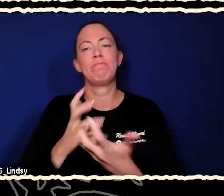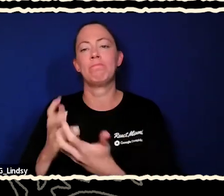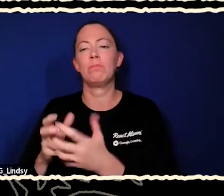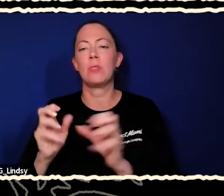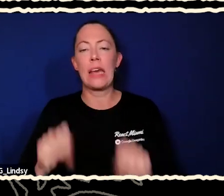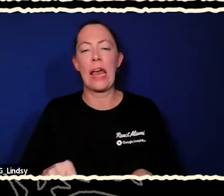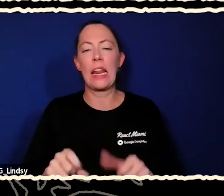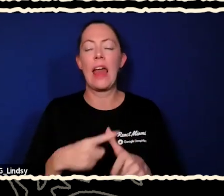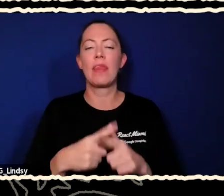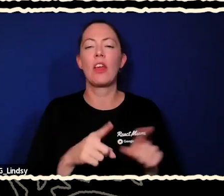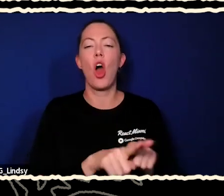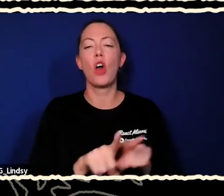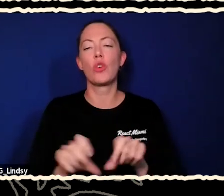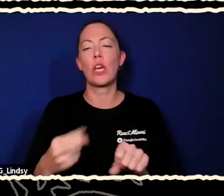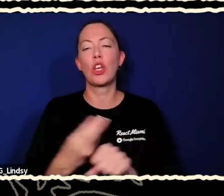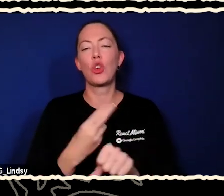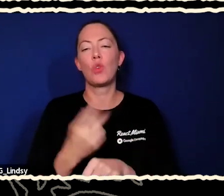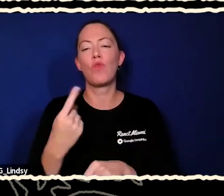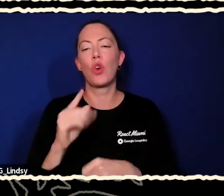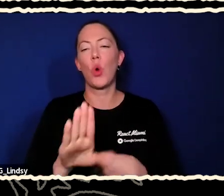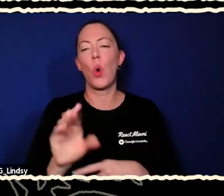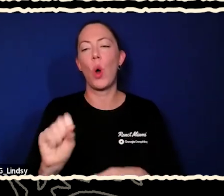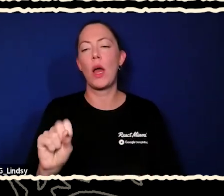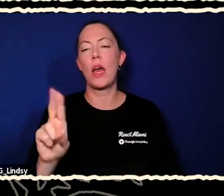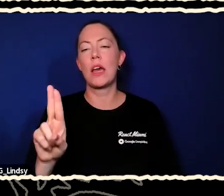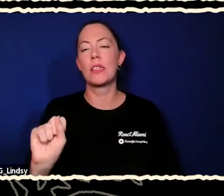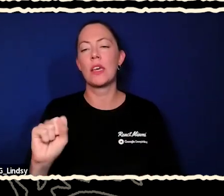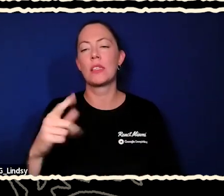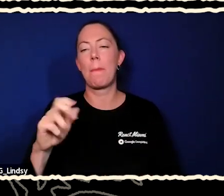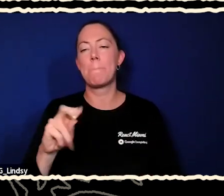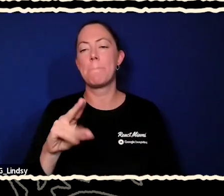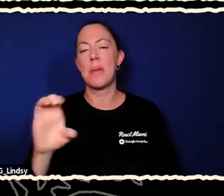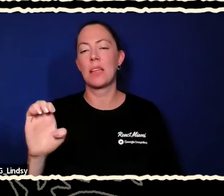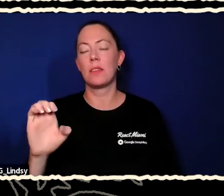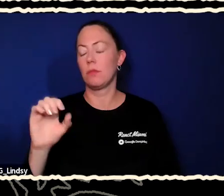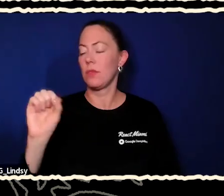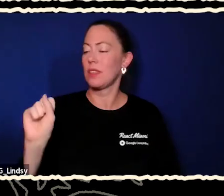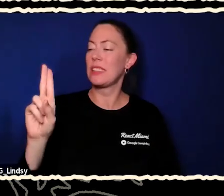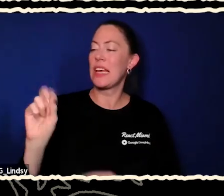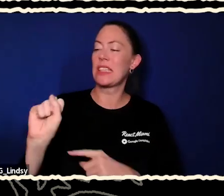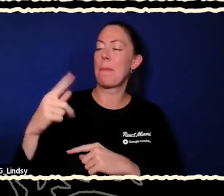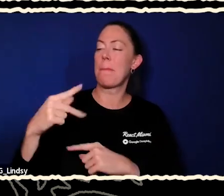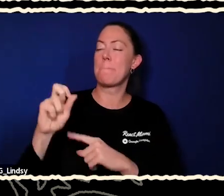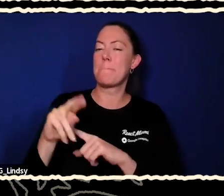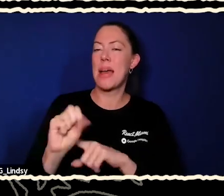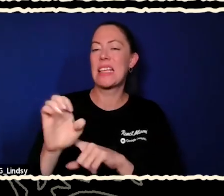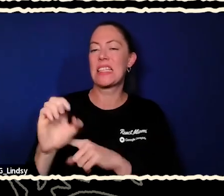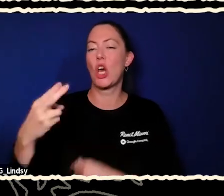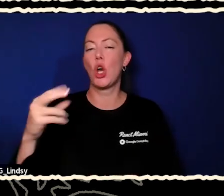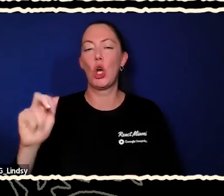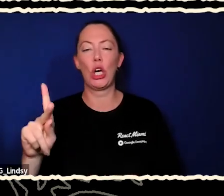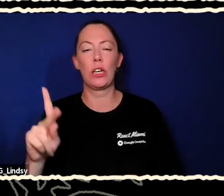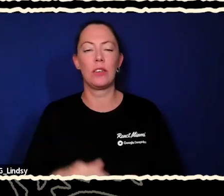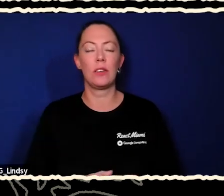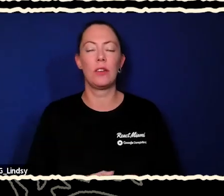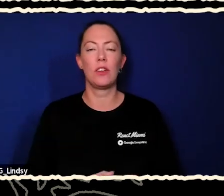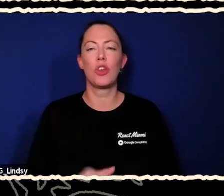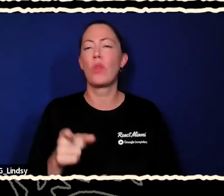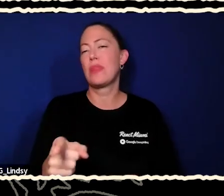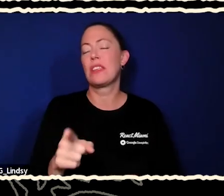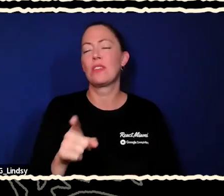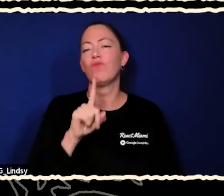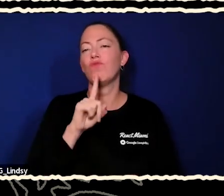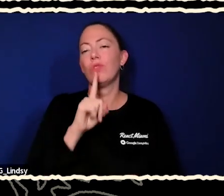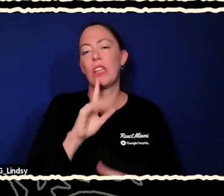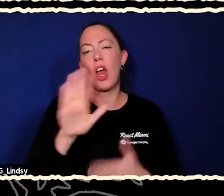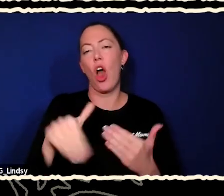hook to trigger this skeleton waving. So really good. All best practices, regenerate